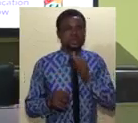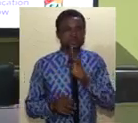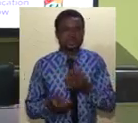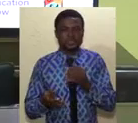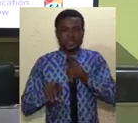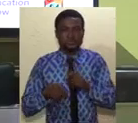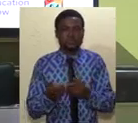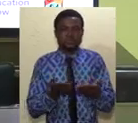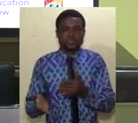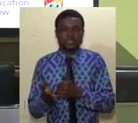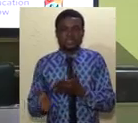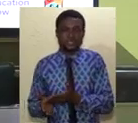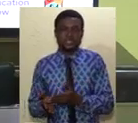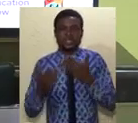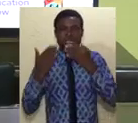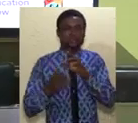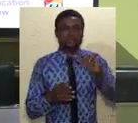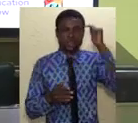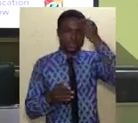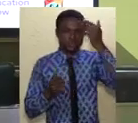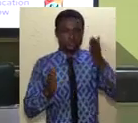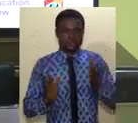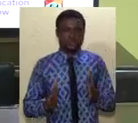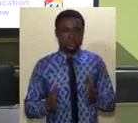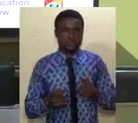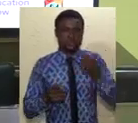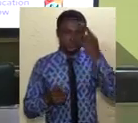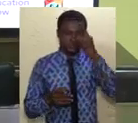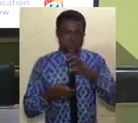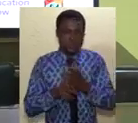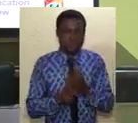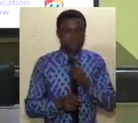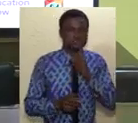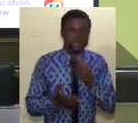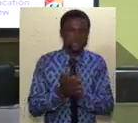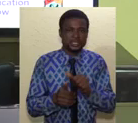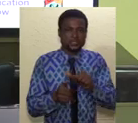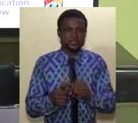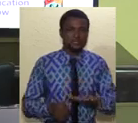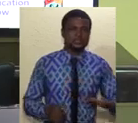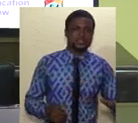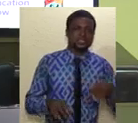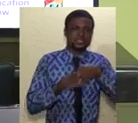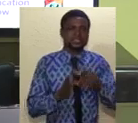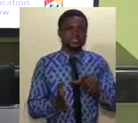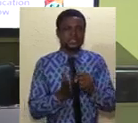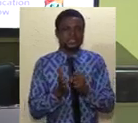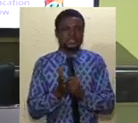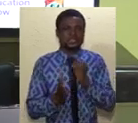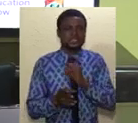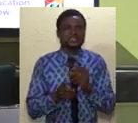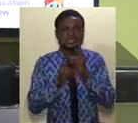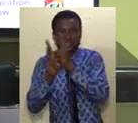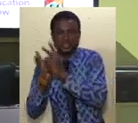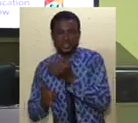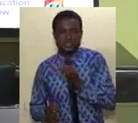I want to say thank you to the Governor, Mr. Babajide Olushola Sanwo-Olu, for making sure that every child in the state is